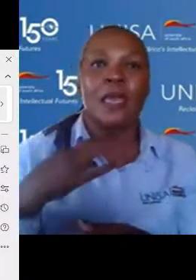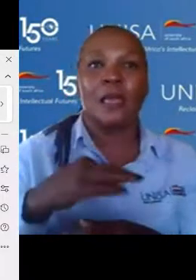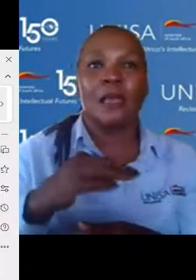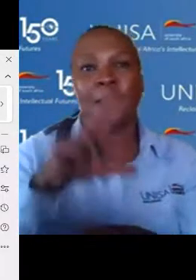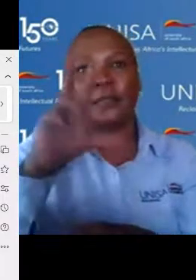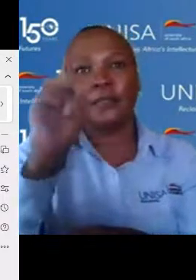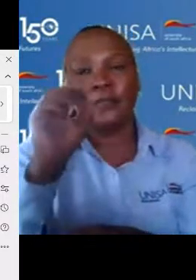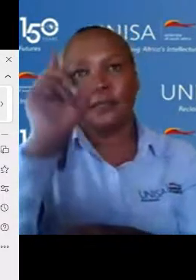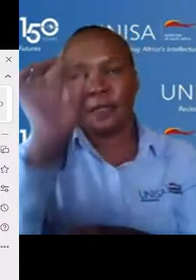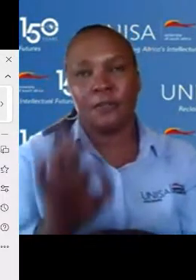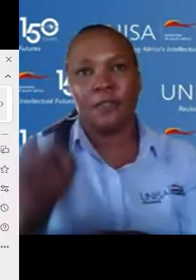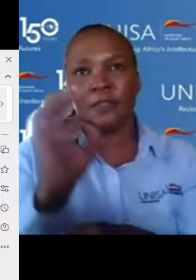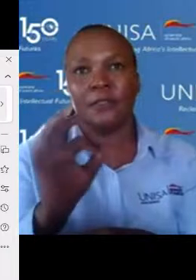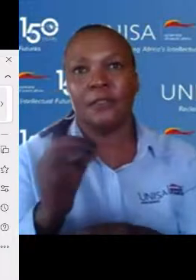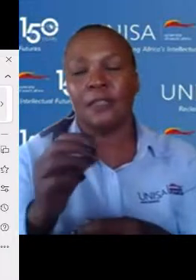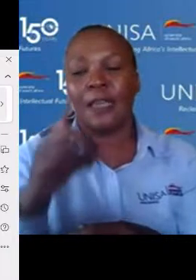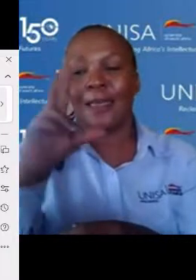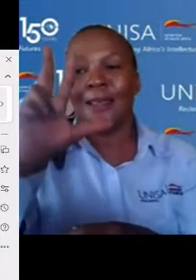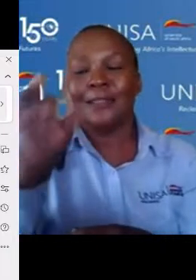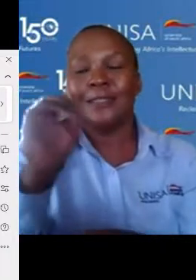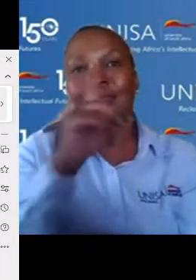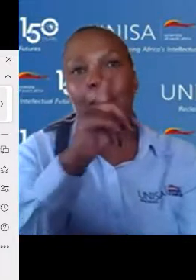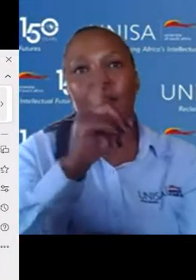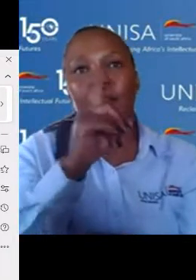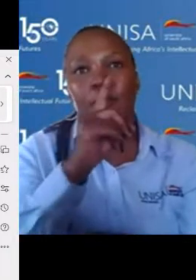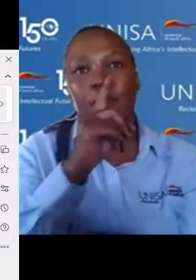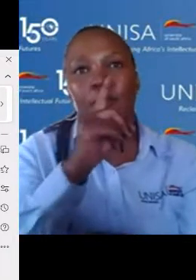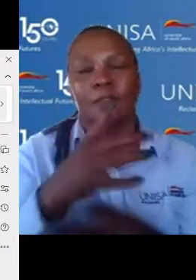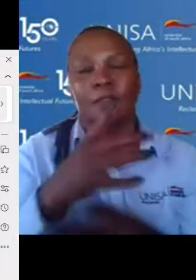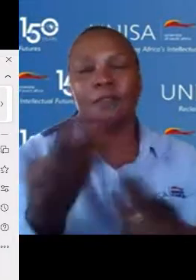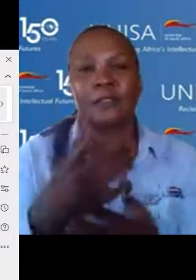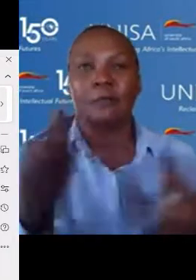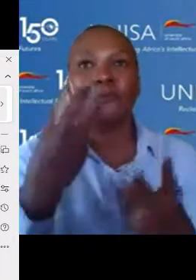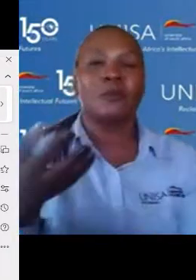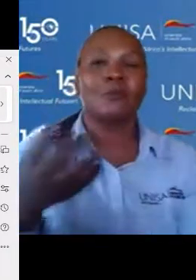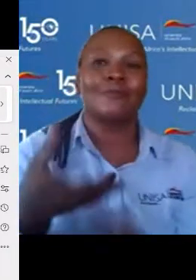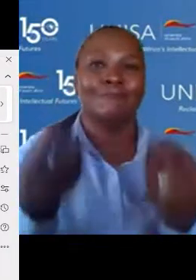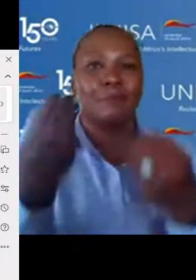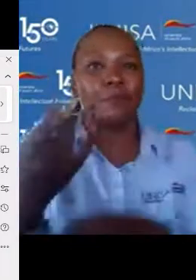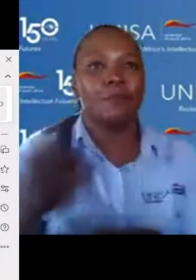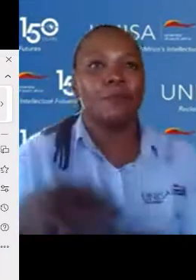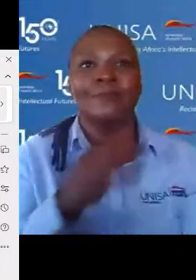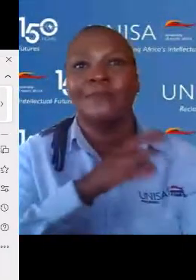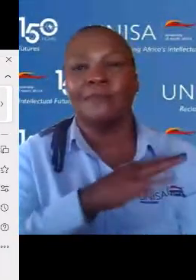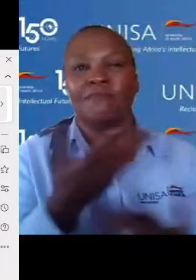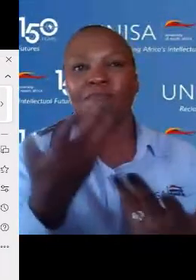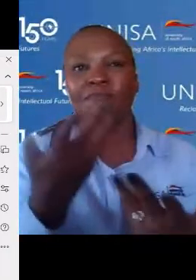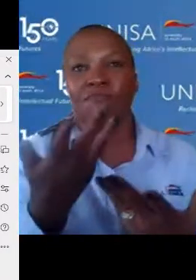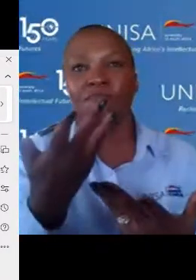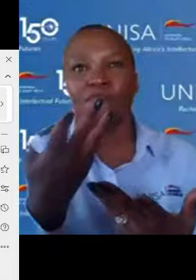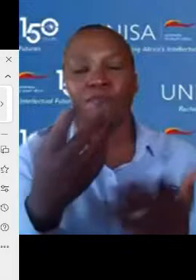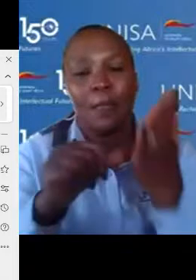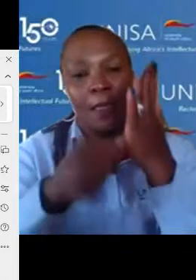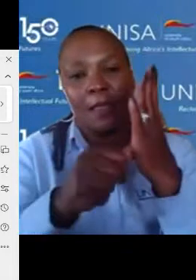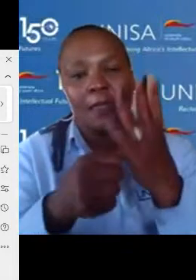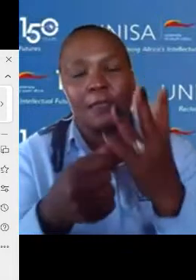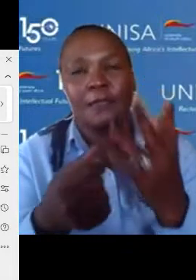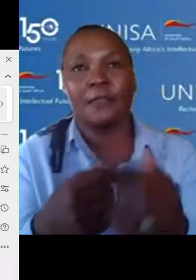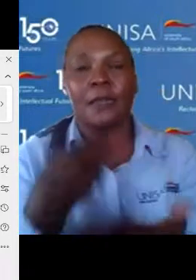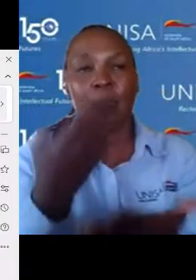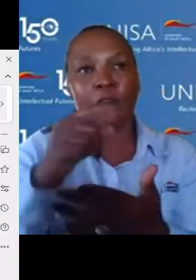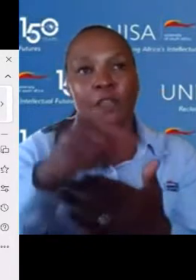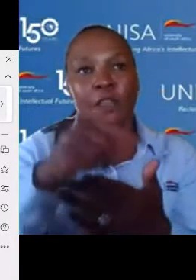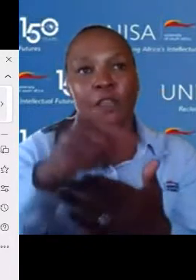annum. Students who receive SASA can apply for this fee reduction. We assist